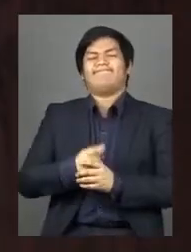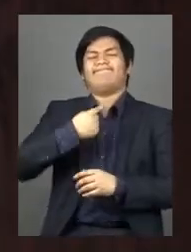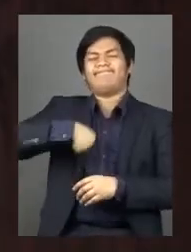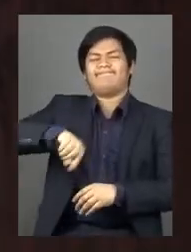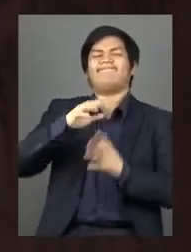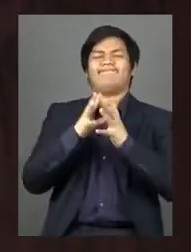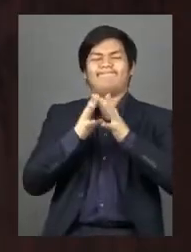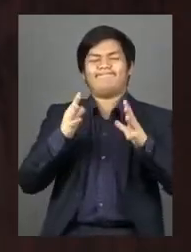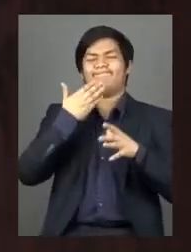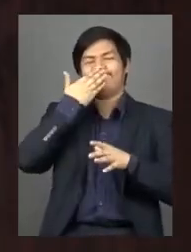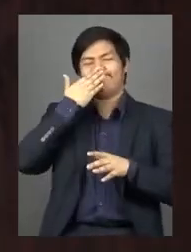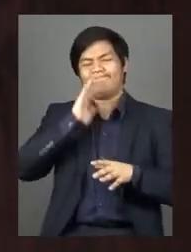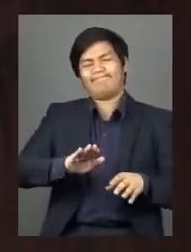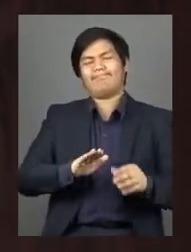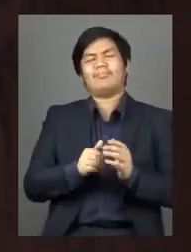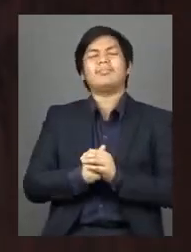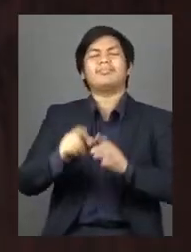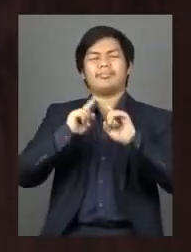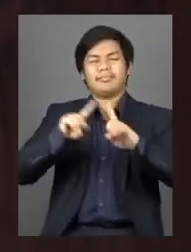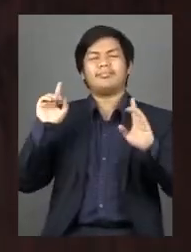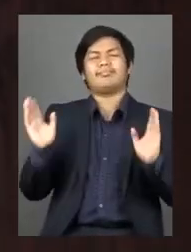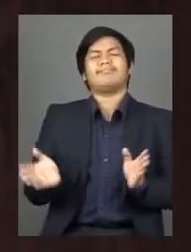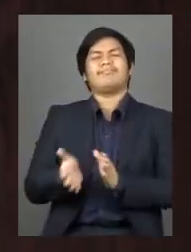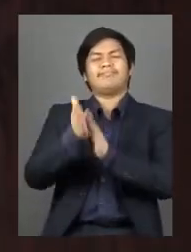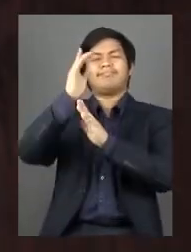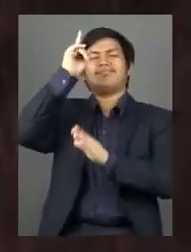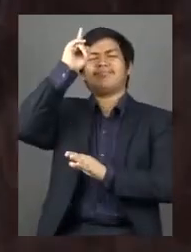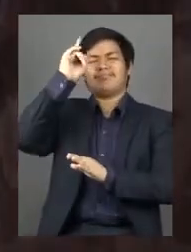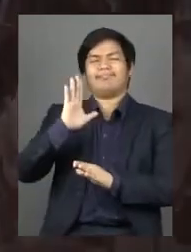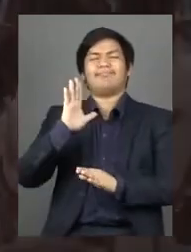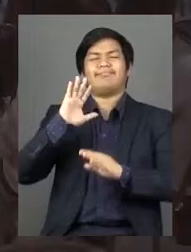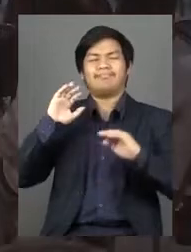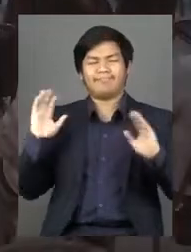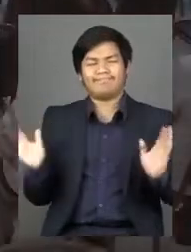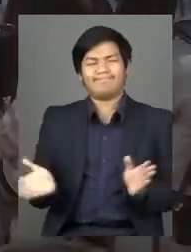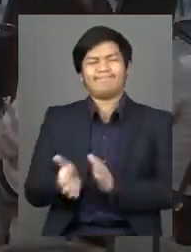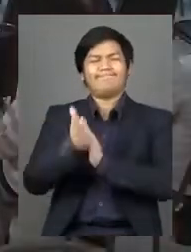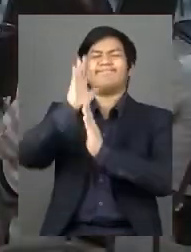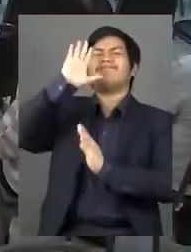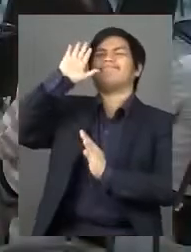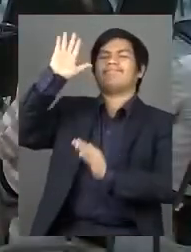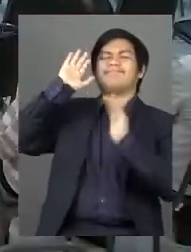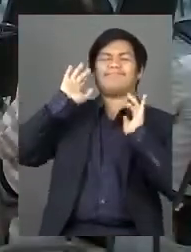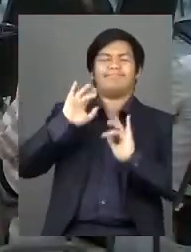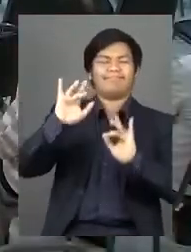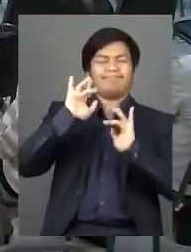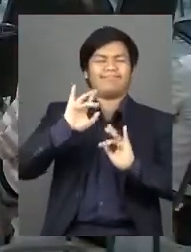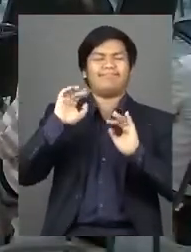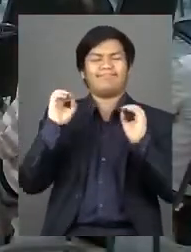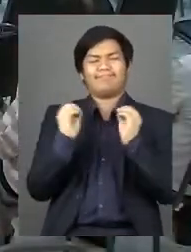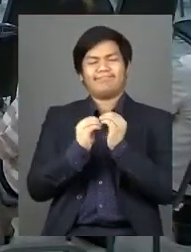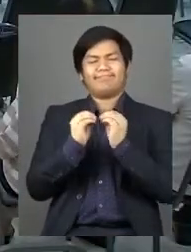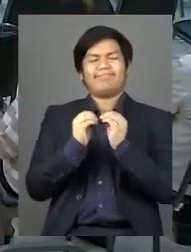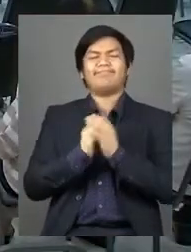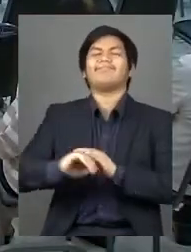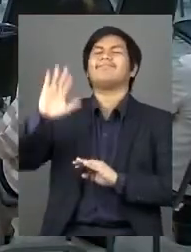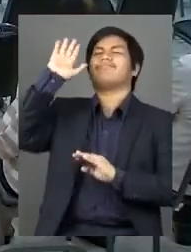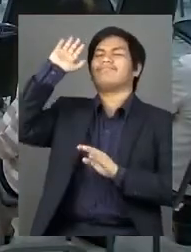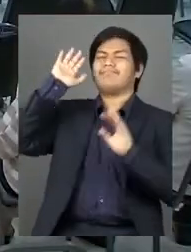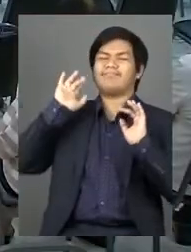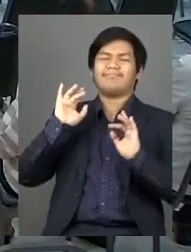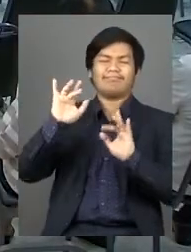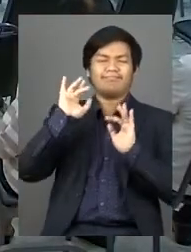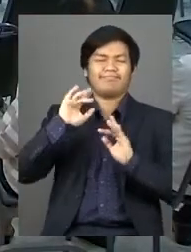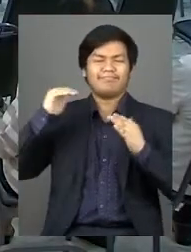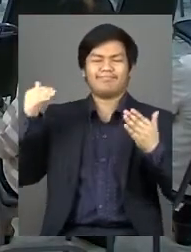can be. But praise be to God. Praise you, for your mercy is more, and your mercies are new